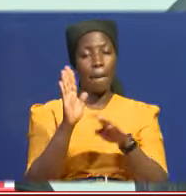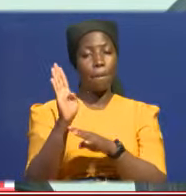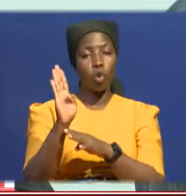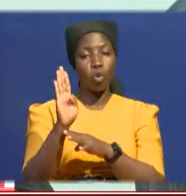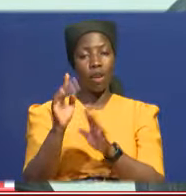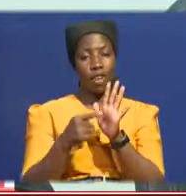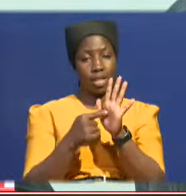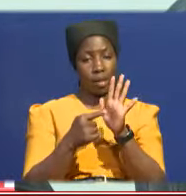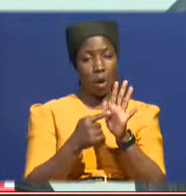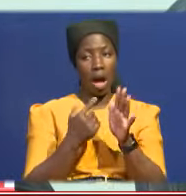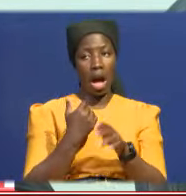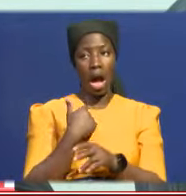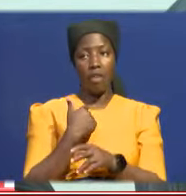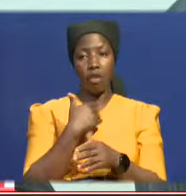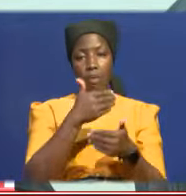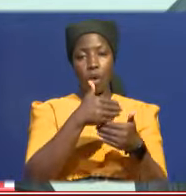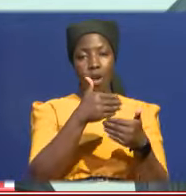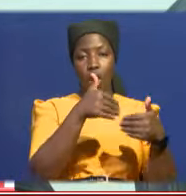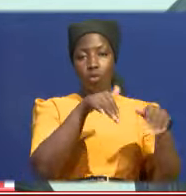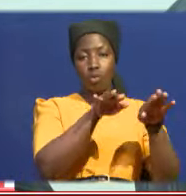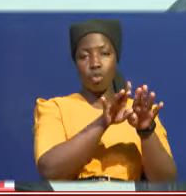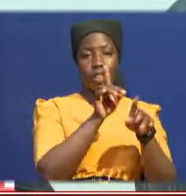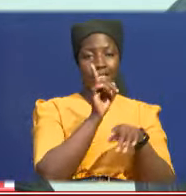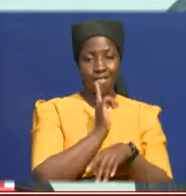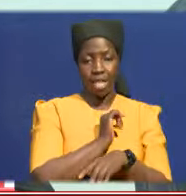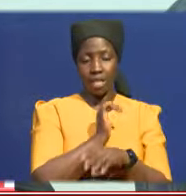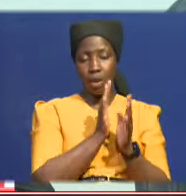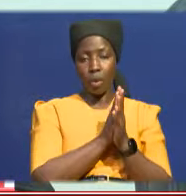Burundi, for example, has closed the borders with Rwanda